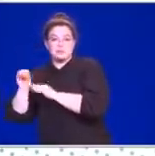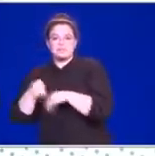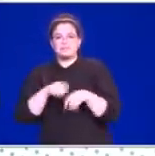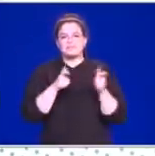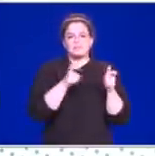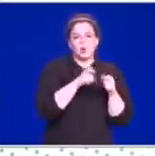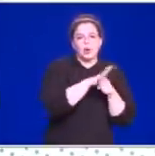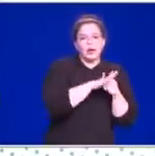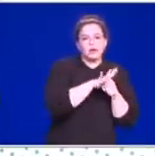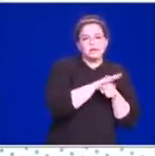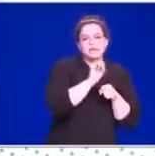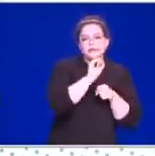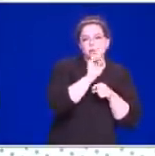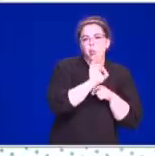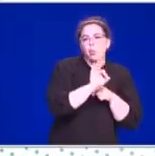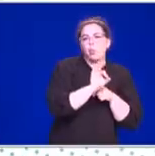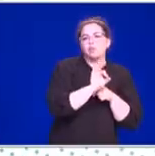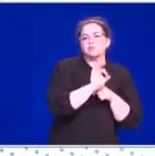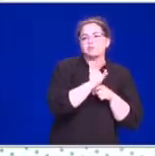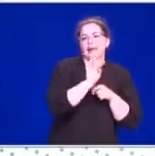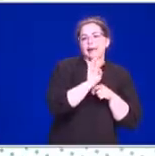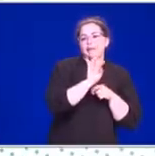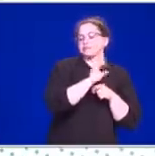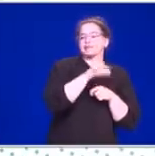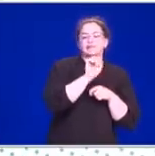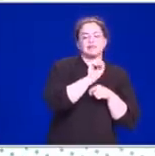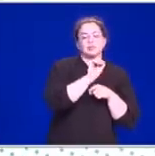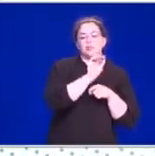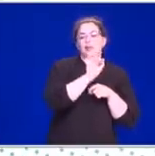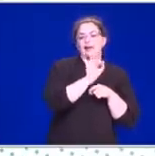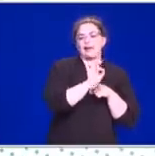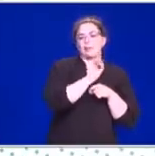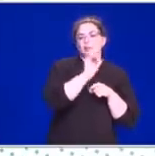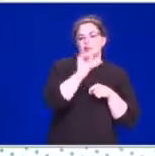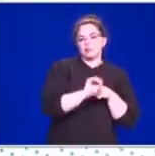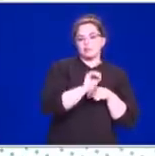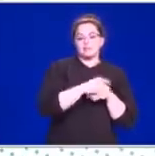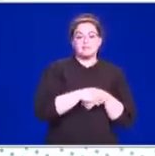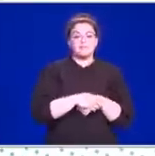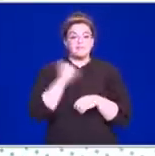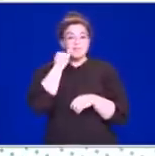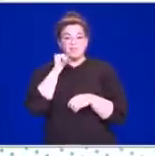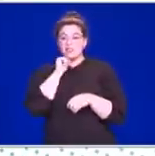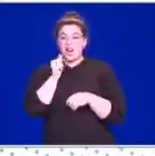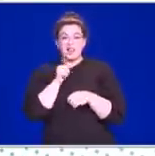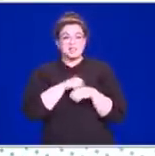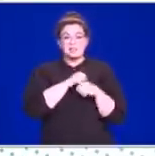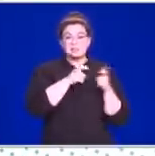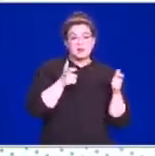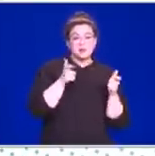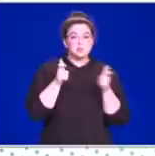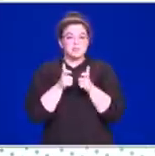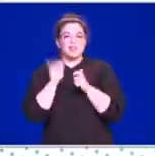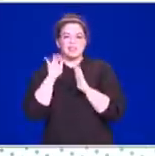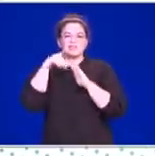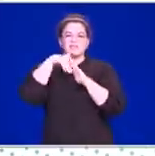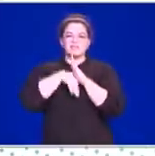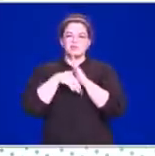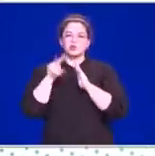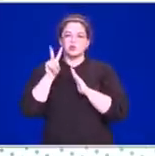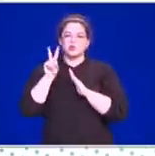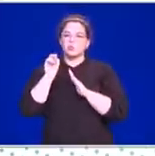by 0.8%. Population in territory not in a metro or micro area declined by